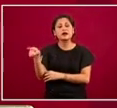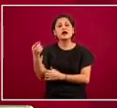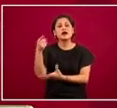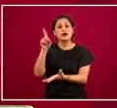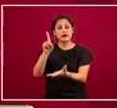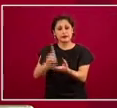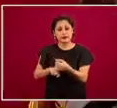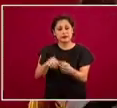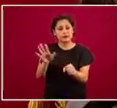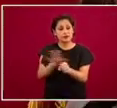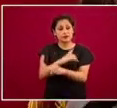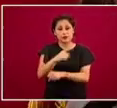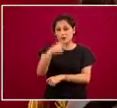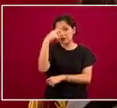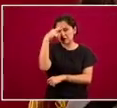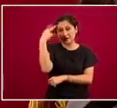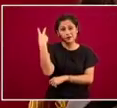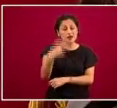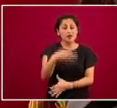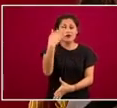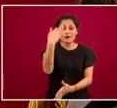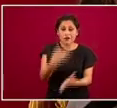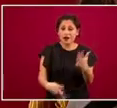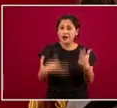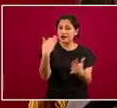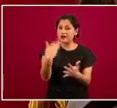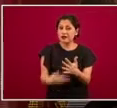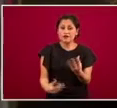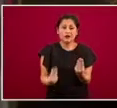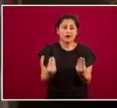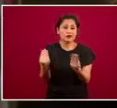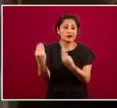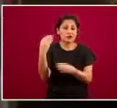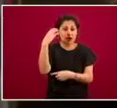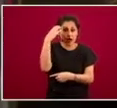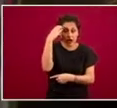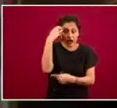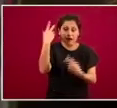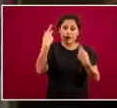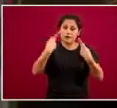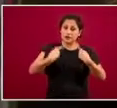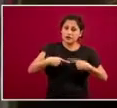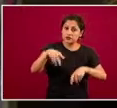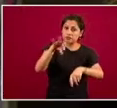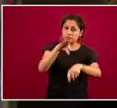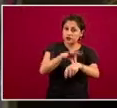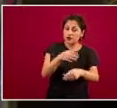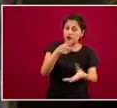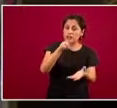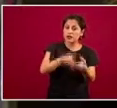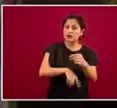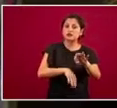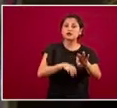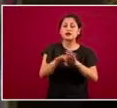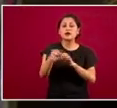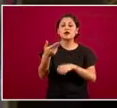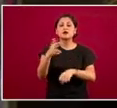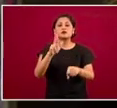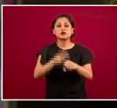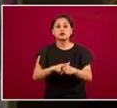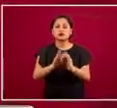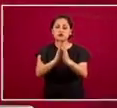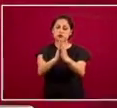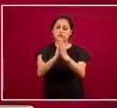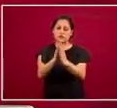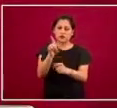have a severe lack of health sector professionals, as well as medical equipment. So,